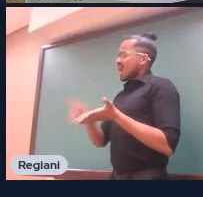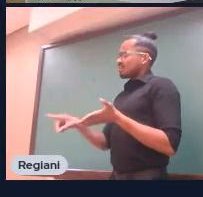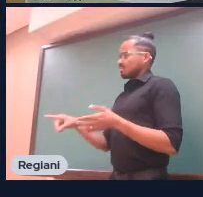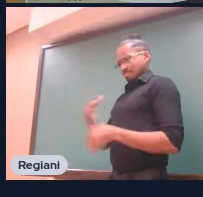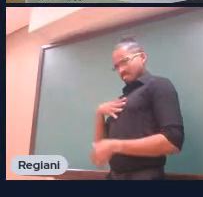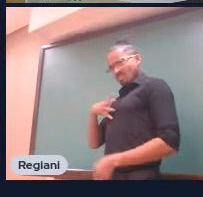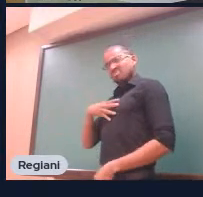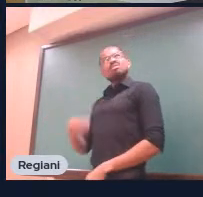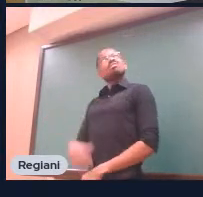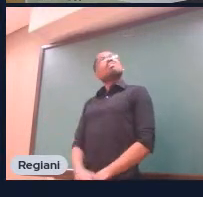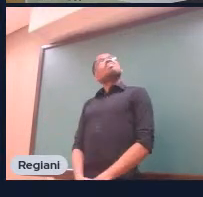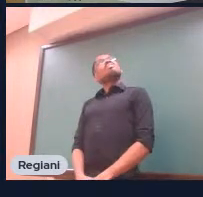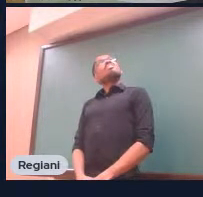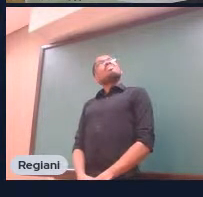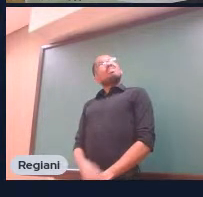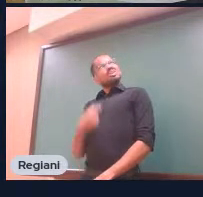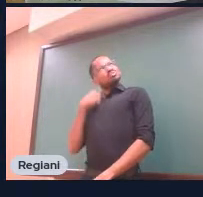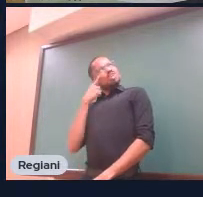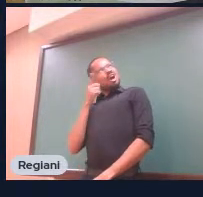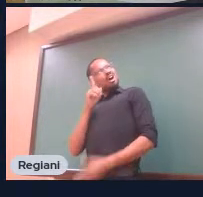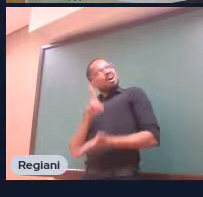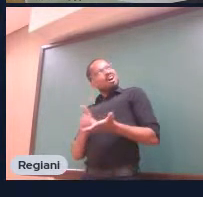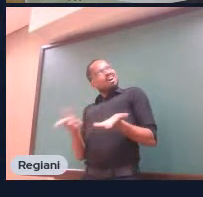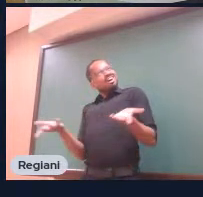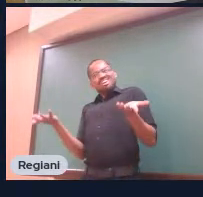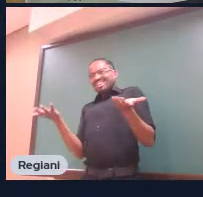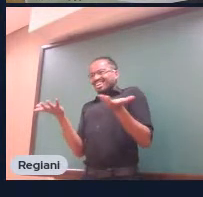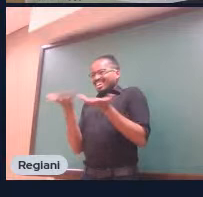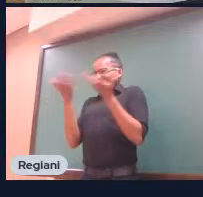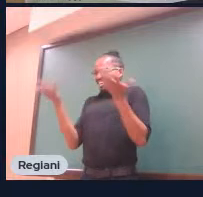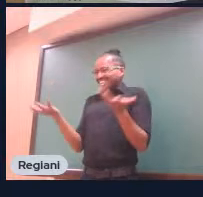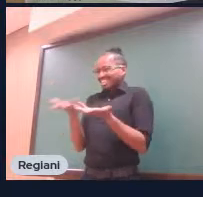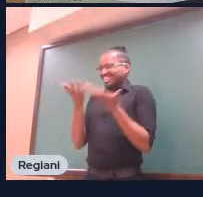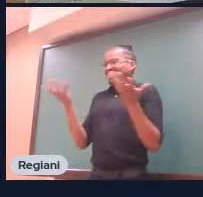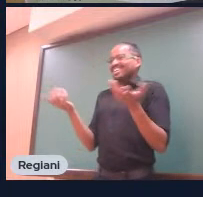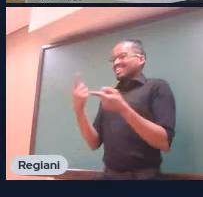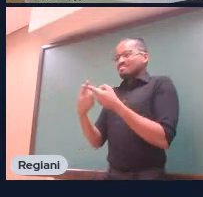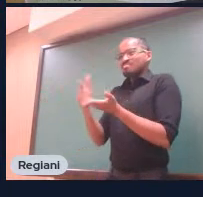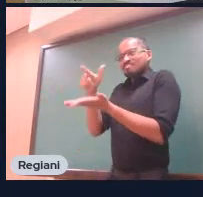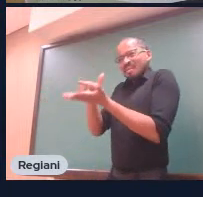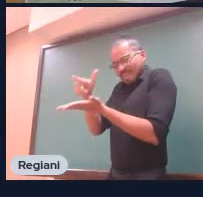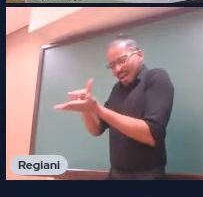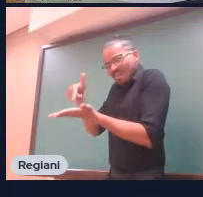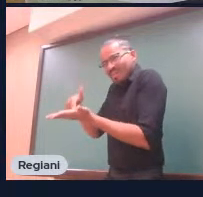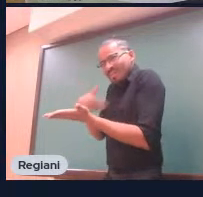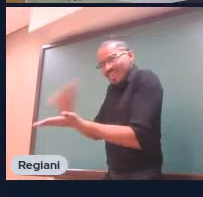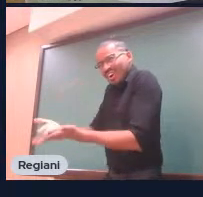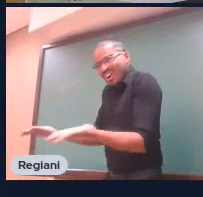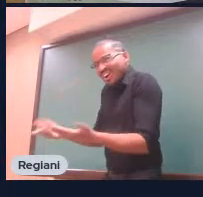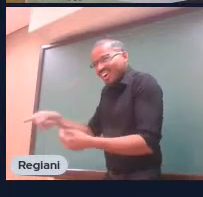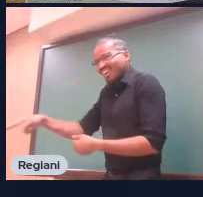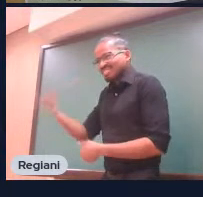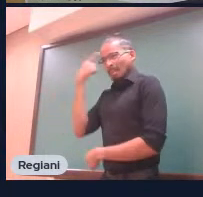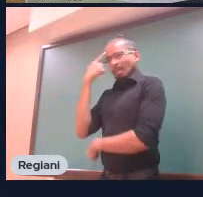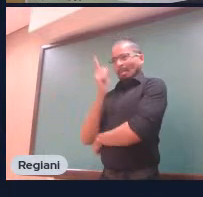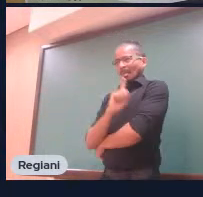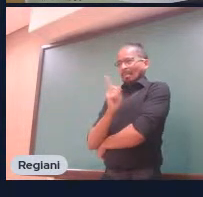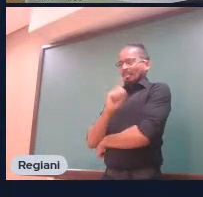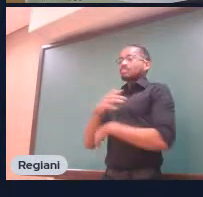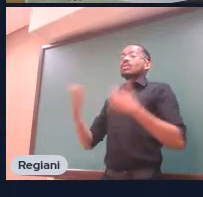show this. Okay. So, where's a dictionary? It's intangible. It's